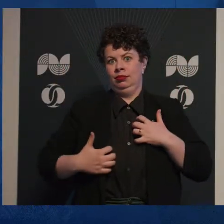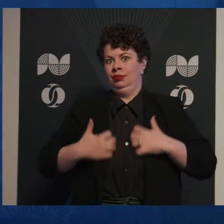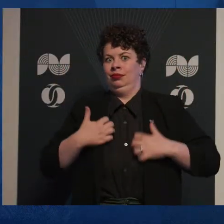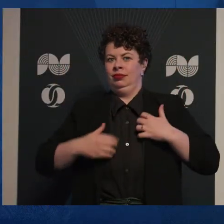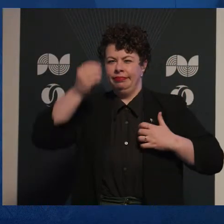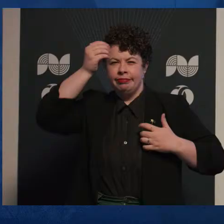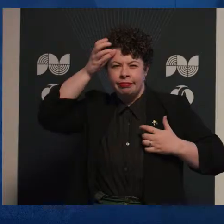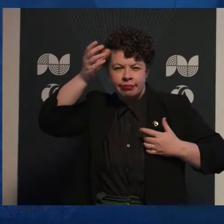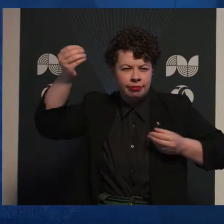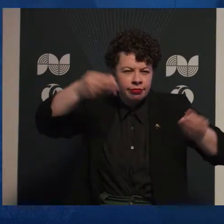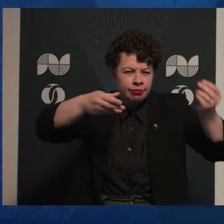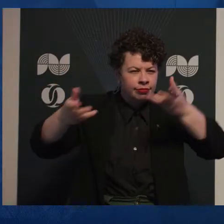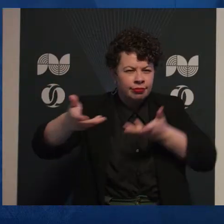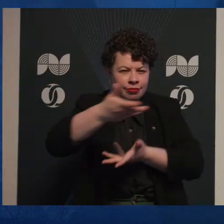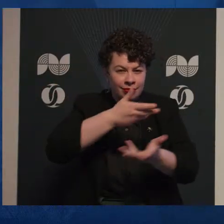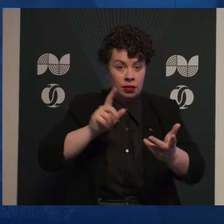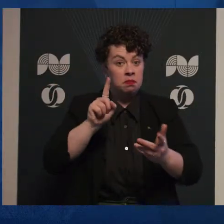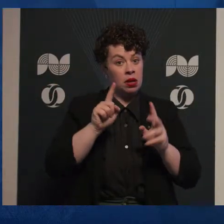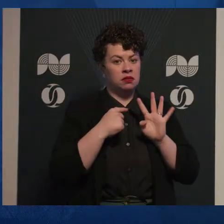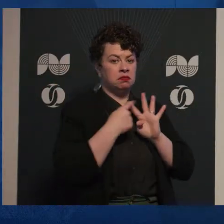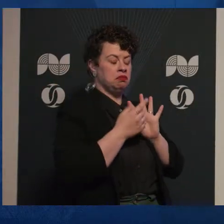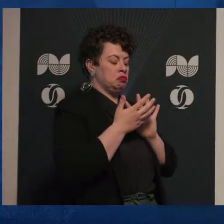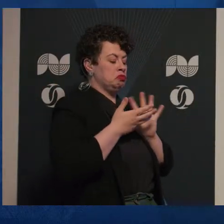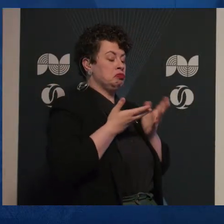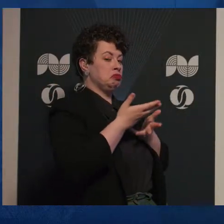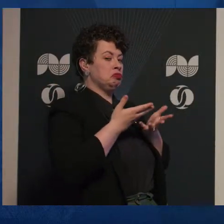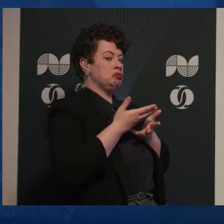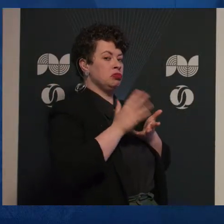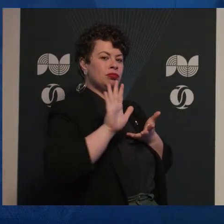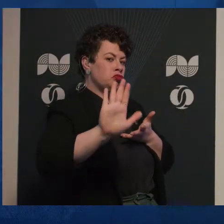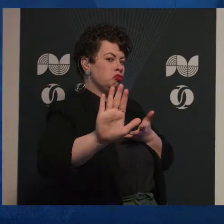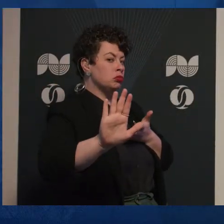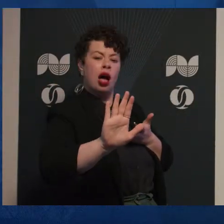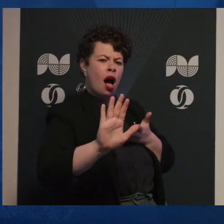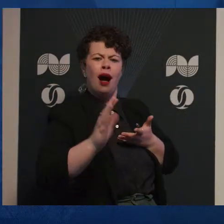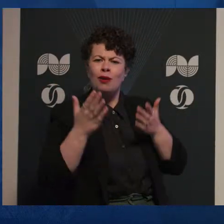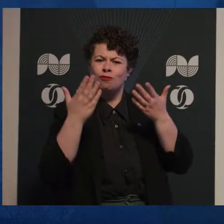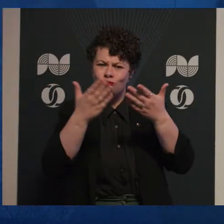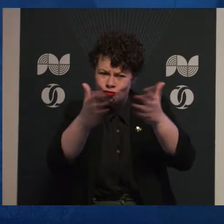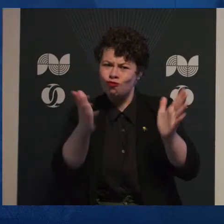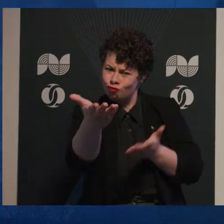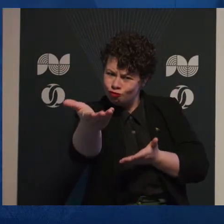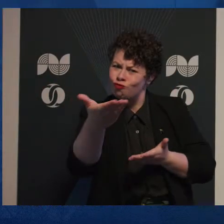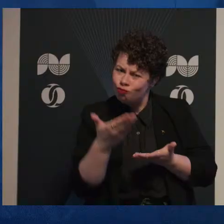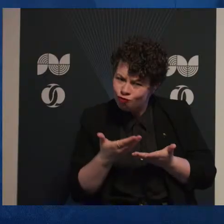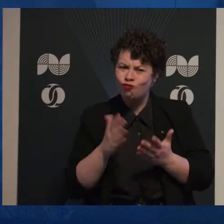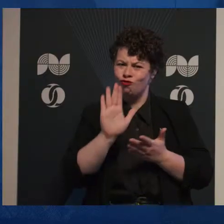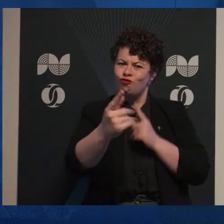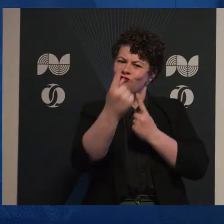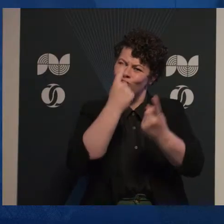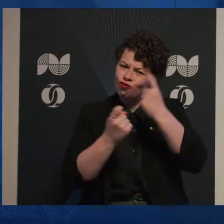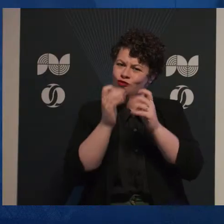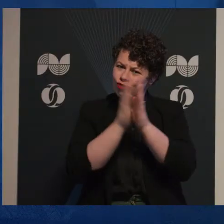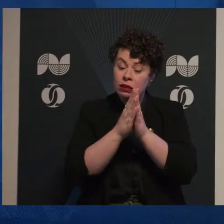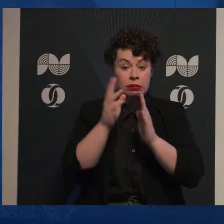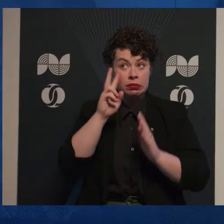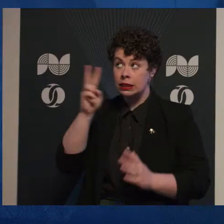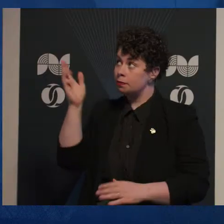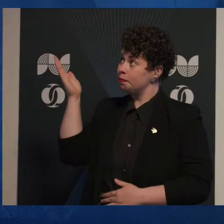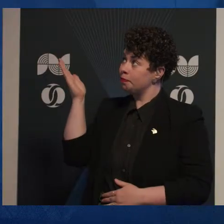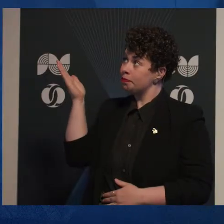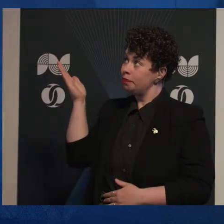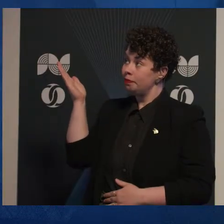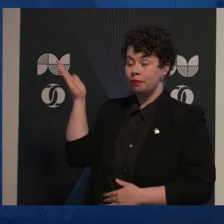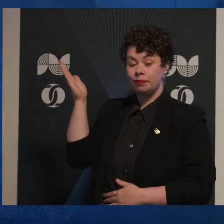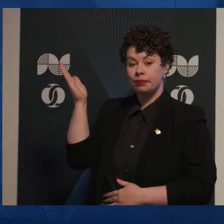a conversation with all of you as well. So we do have Slido set up. You should be getting the code and the QR code